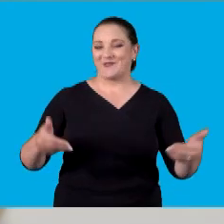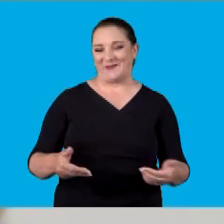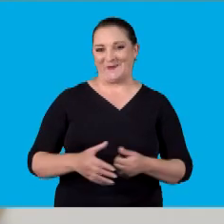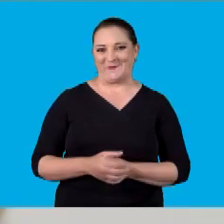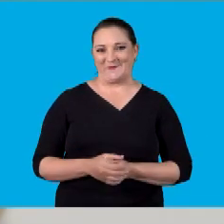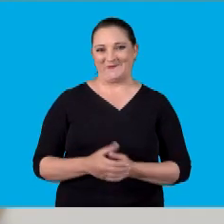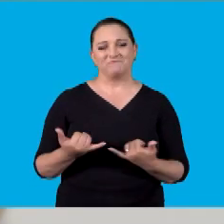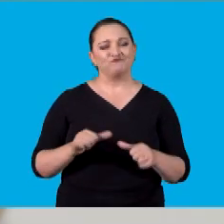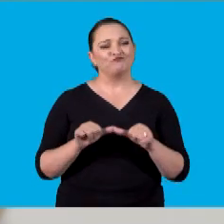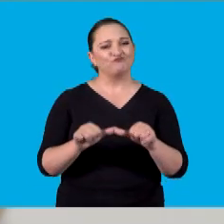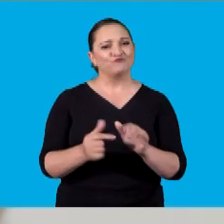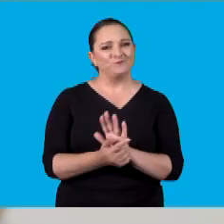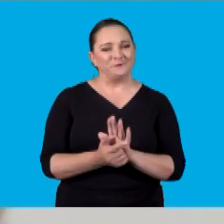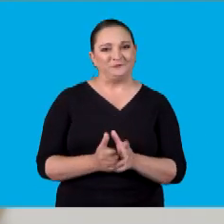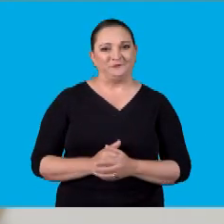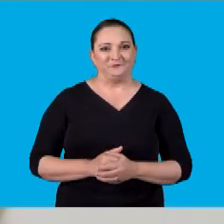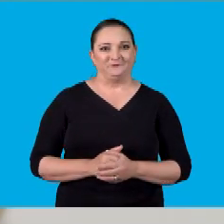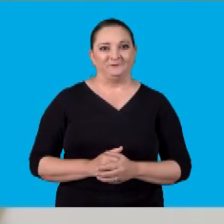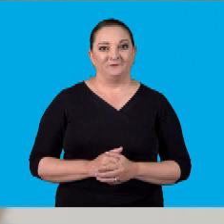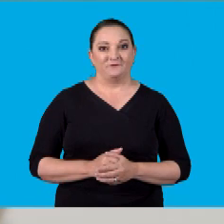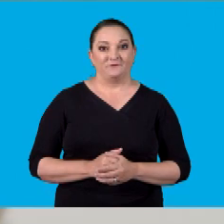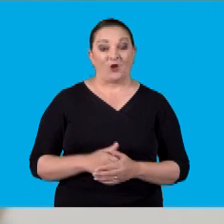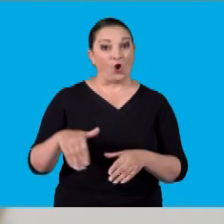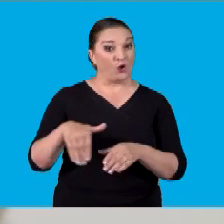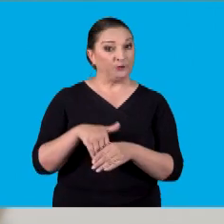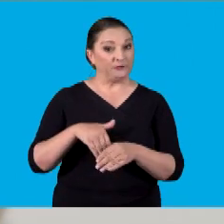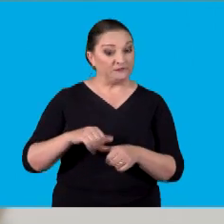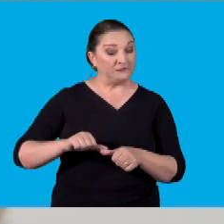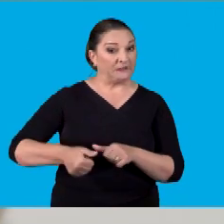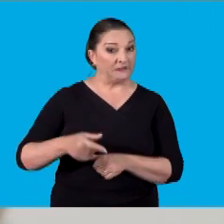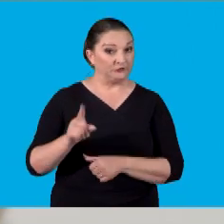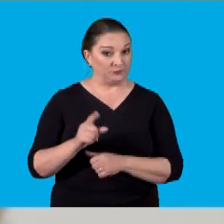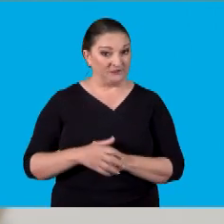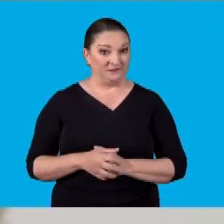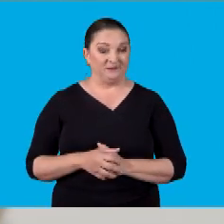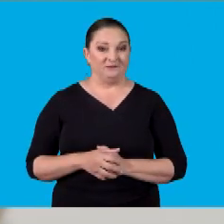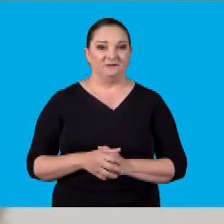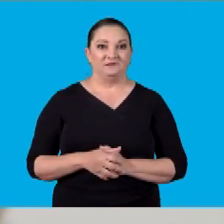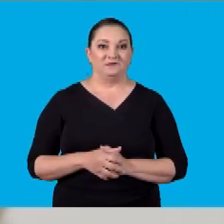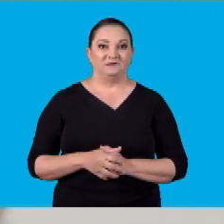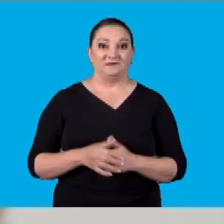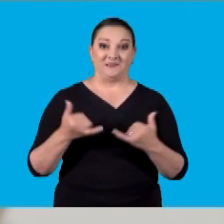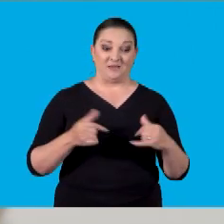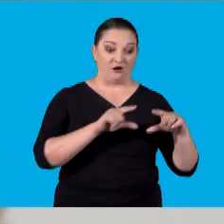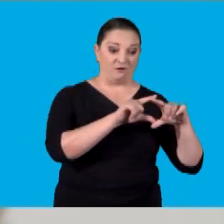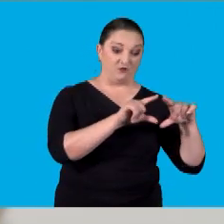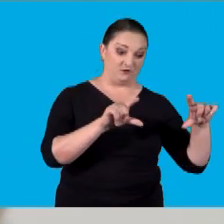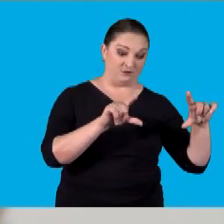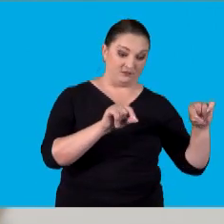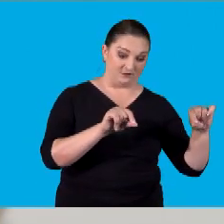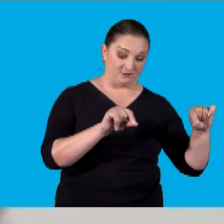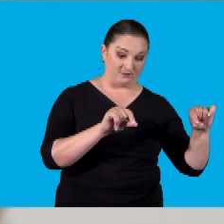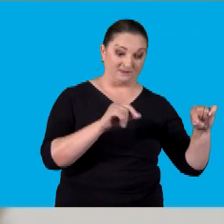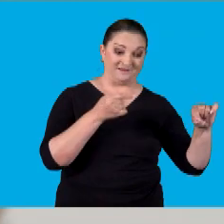Welcome back from the ad break, and let's continue with our lesson. The next concept that we are going to be focusing on is comparing a rectangle and